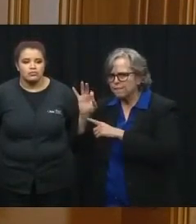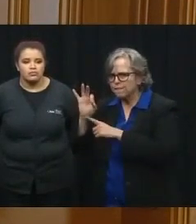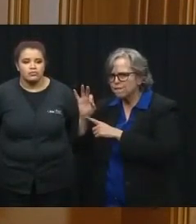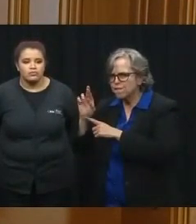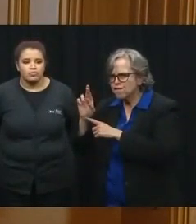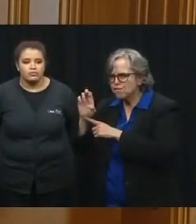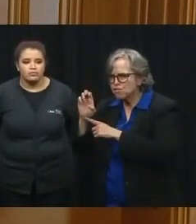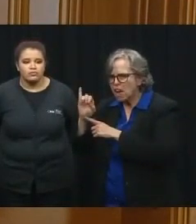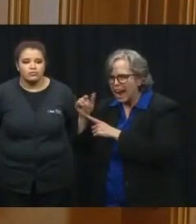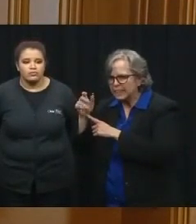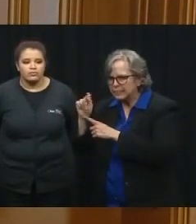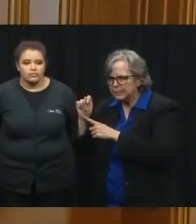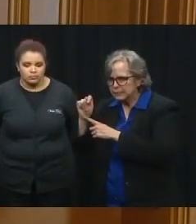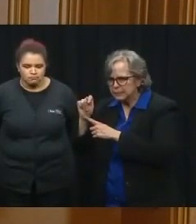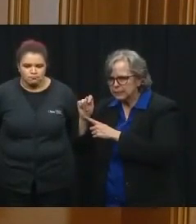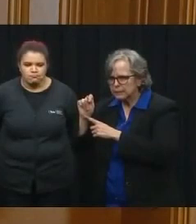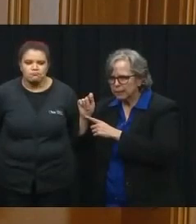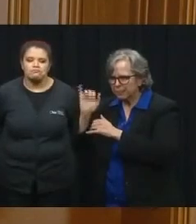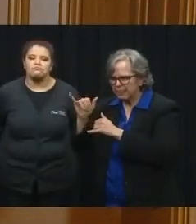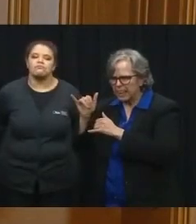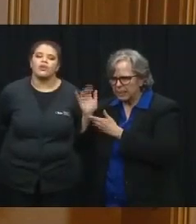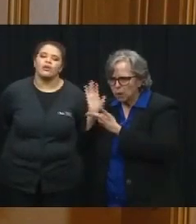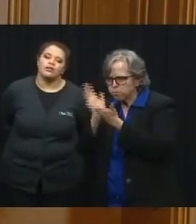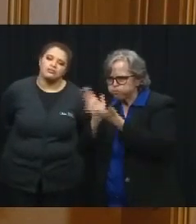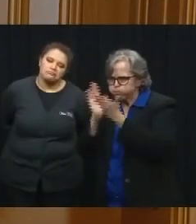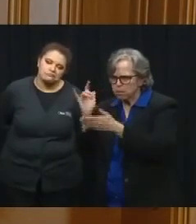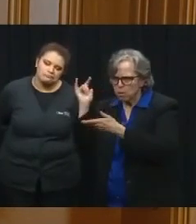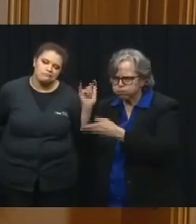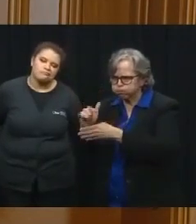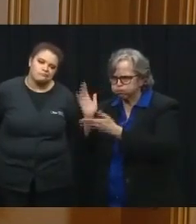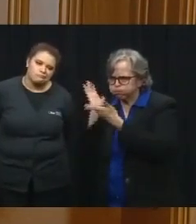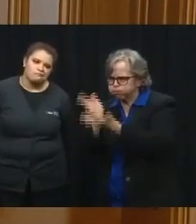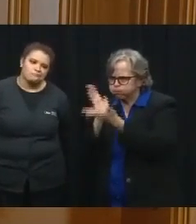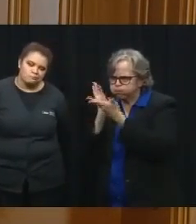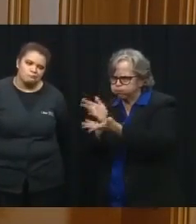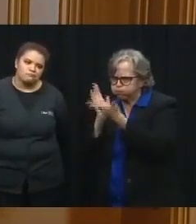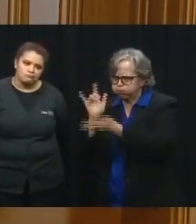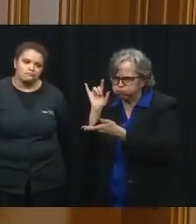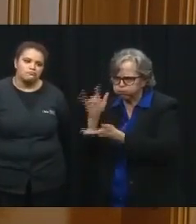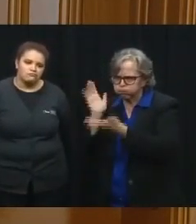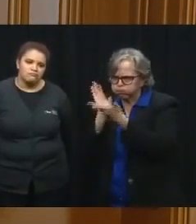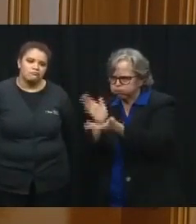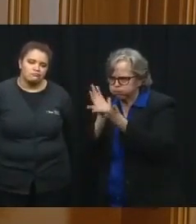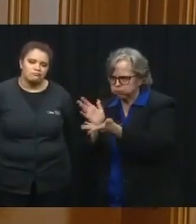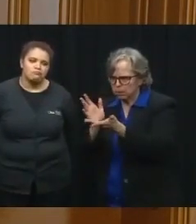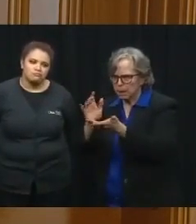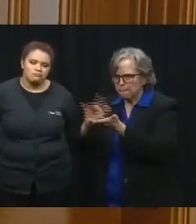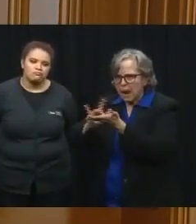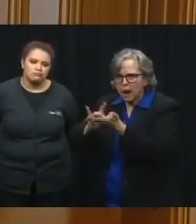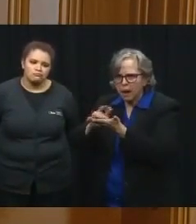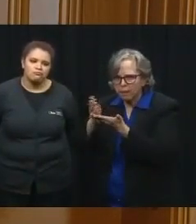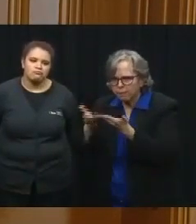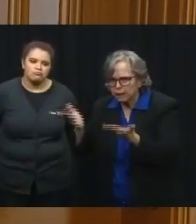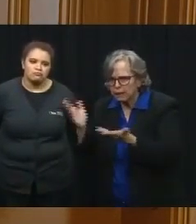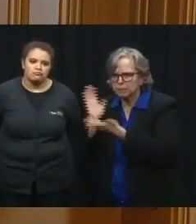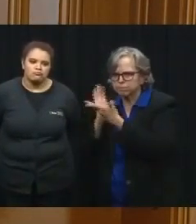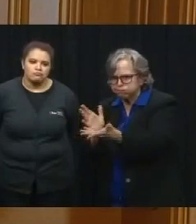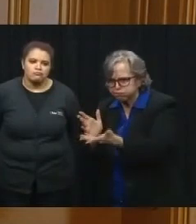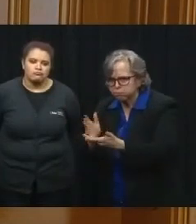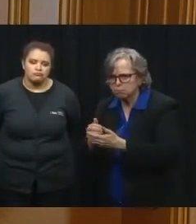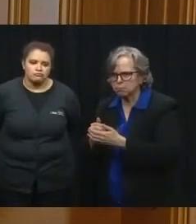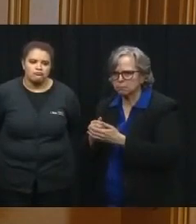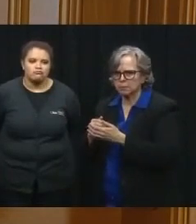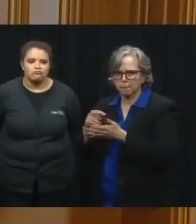by plane. Many things that come in regard to medical supplies. So we would not want to